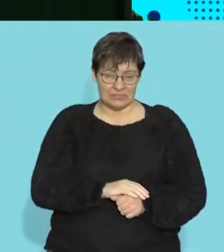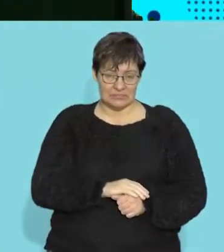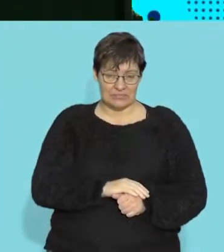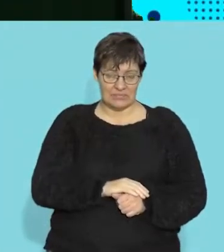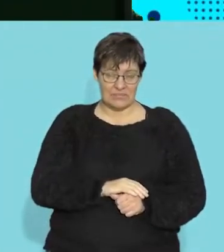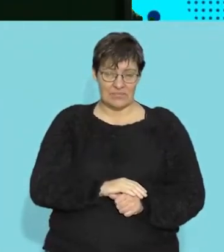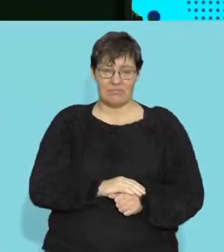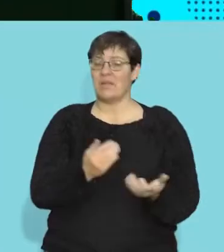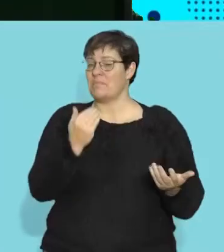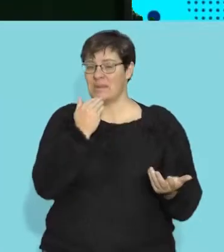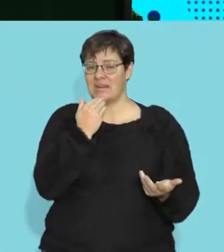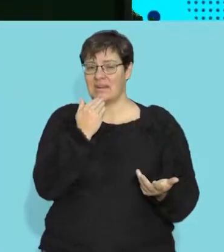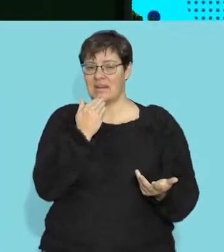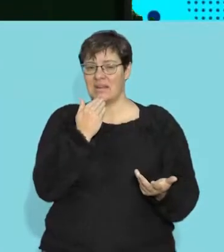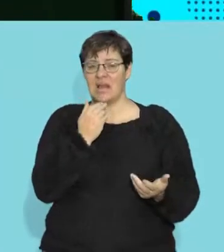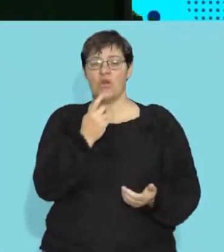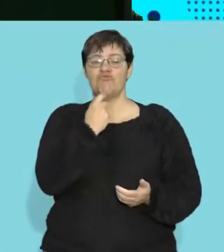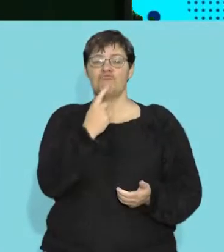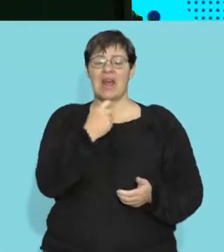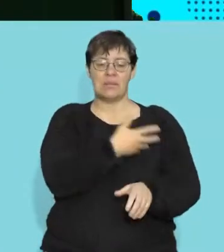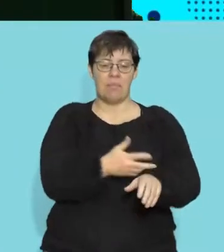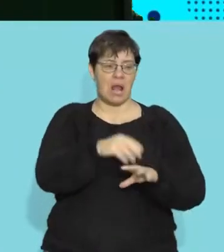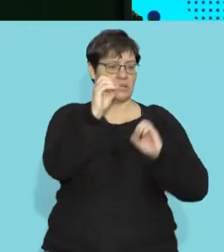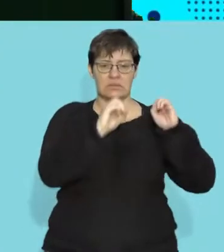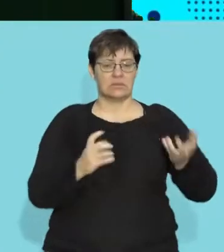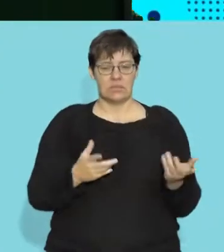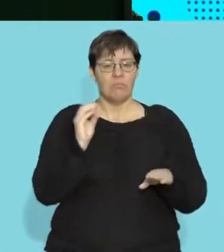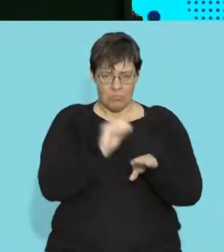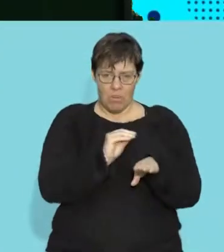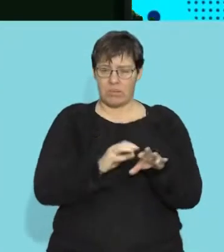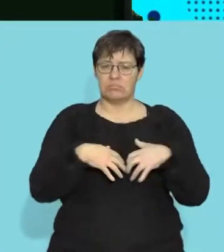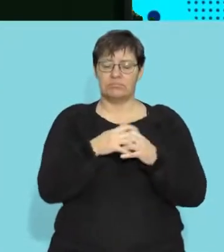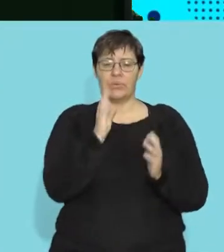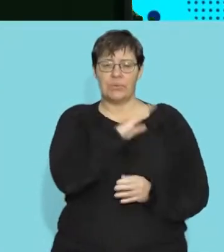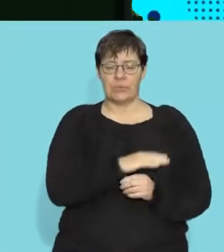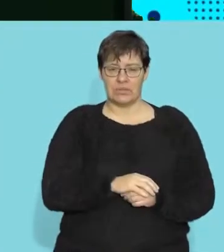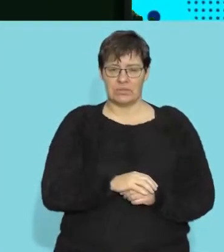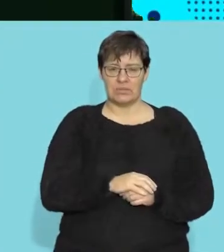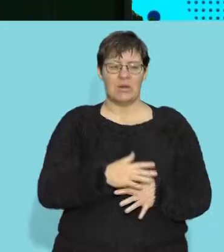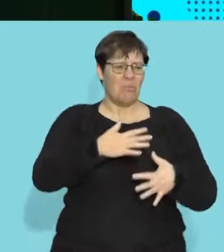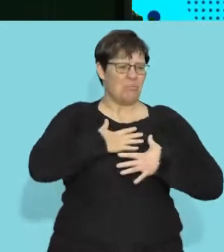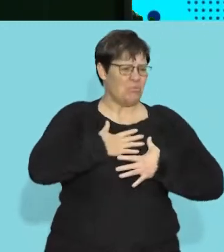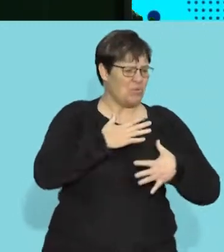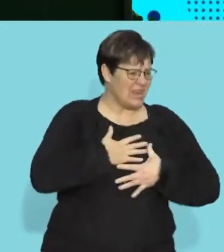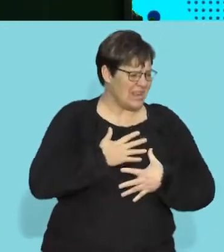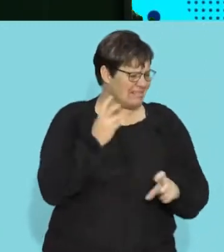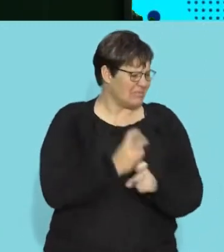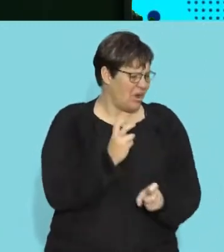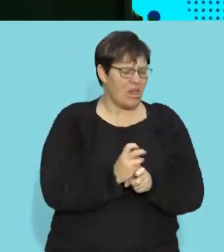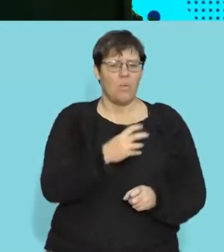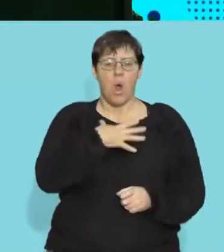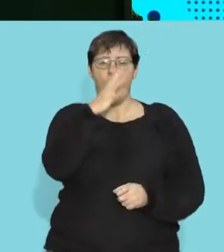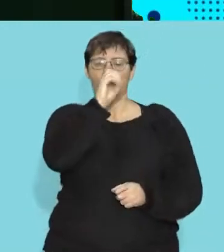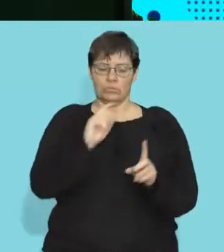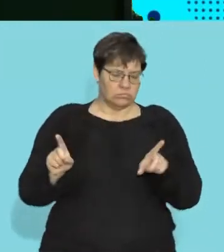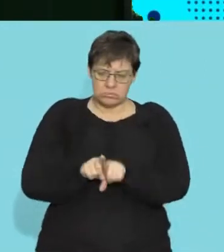diet, you cannot make the iron of the red blood cells. And that could have a problem with you breathe very heavy because you're not getting the